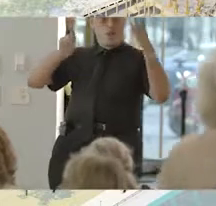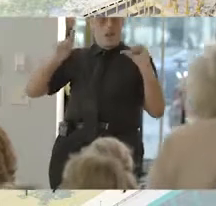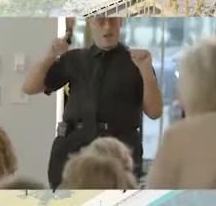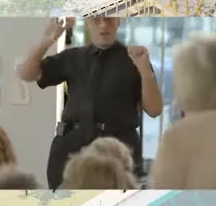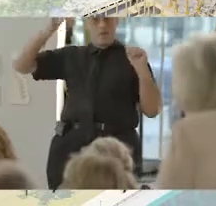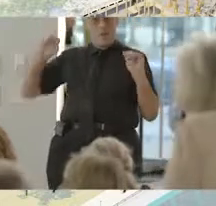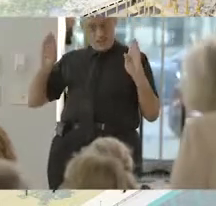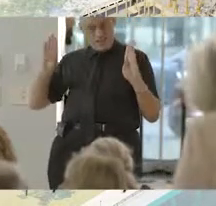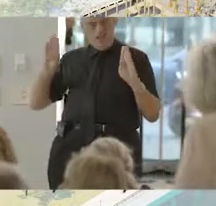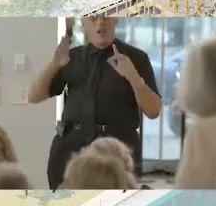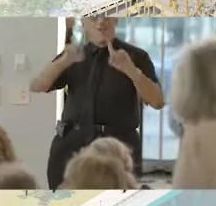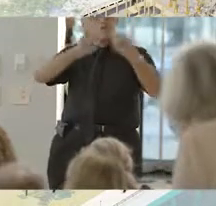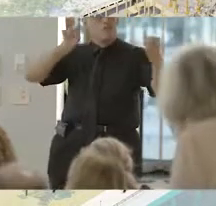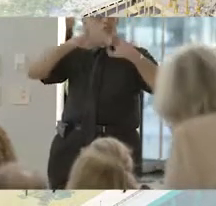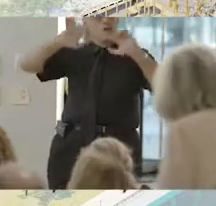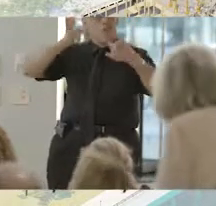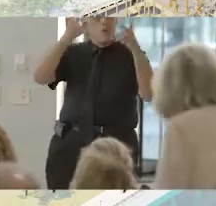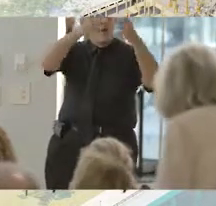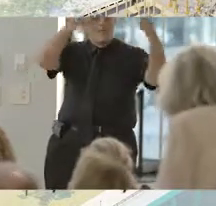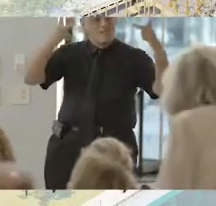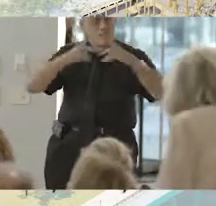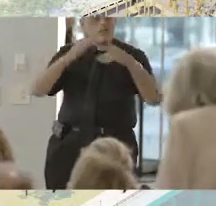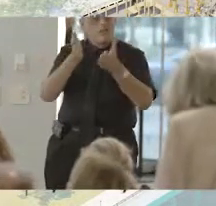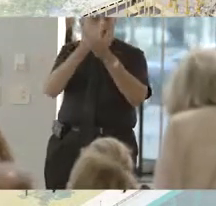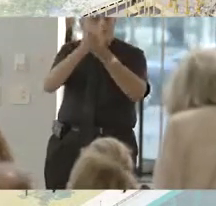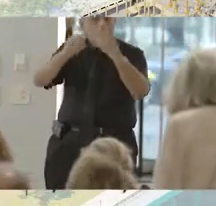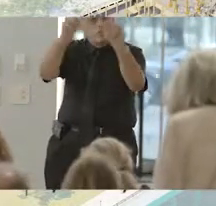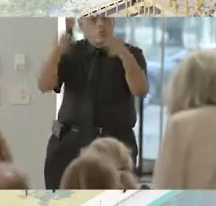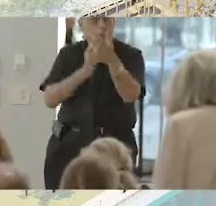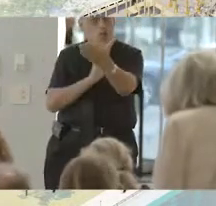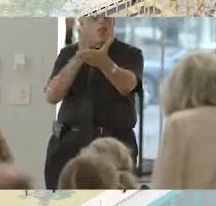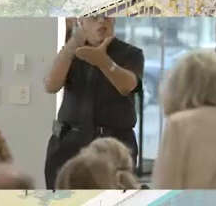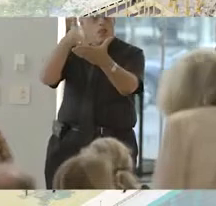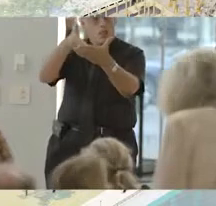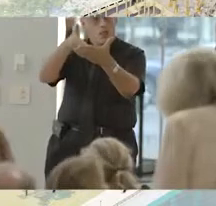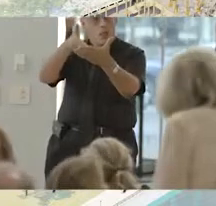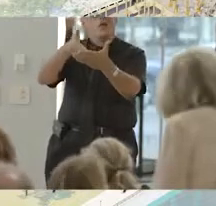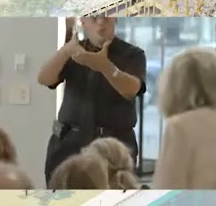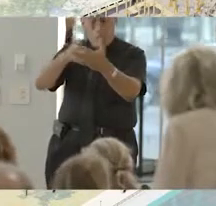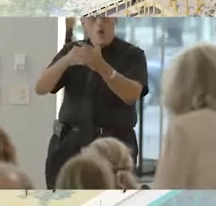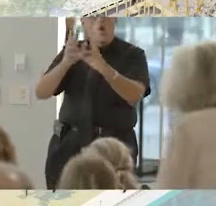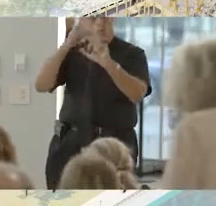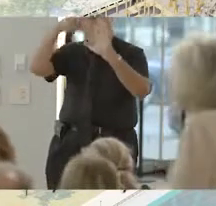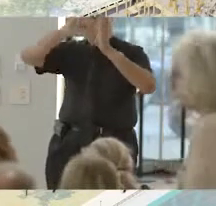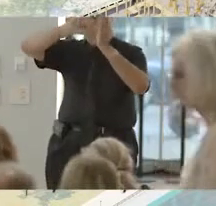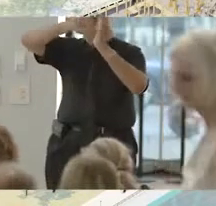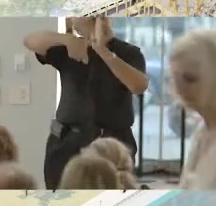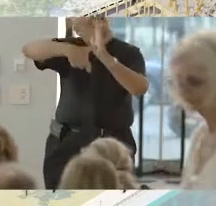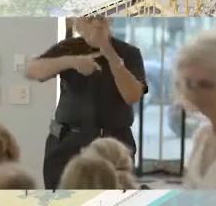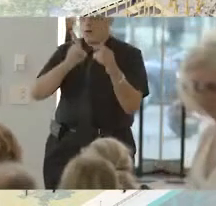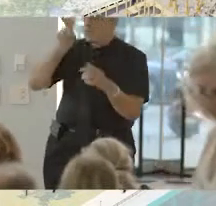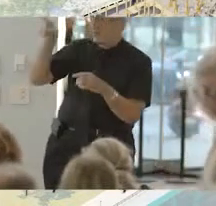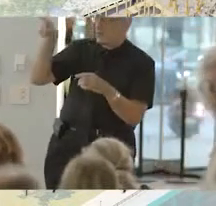the positioning of the ferry terminal. And I just wanted to emphasize this is